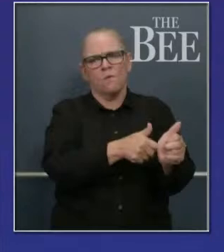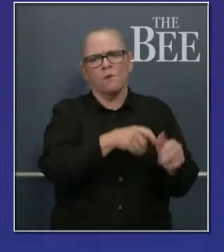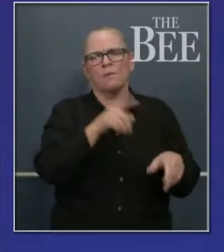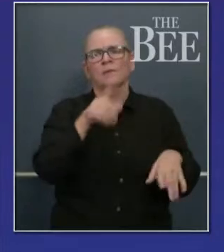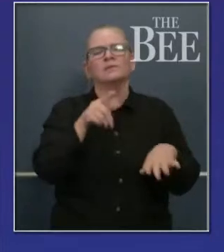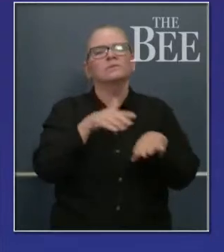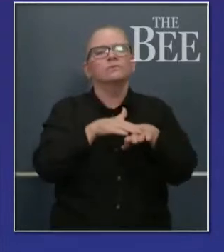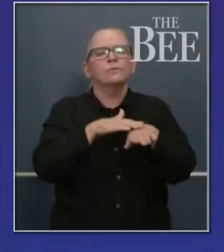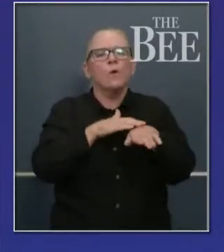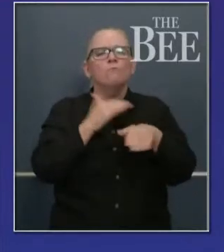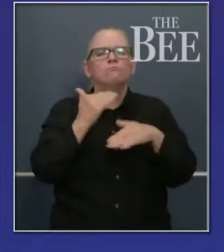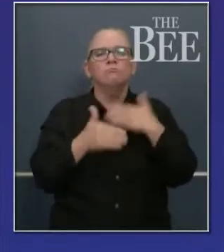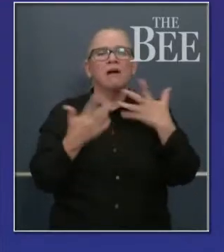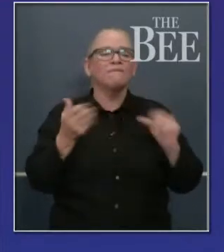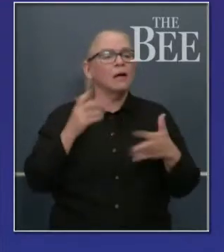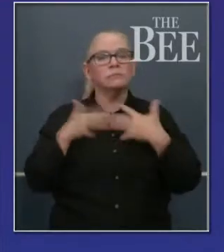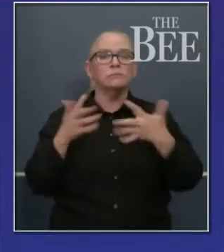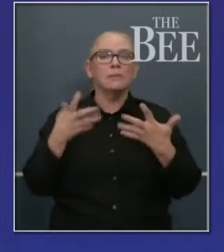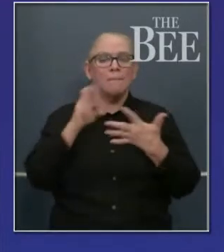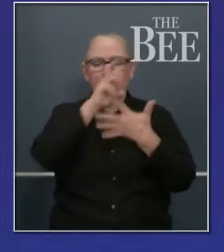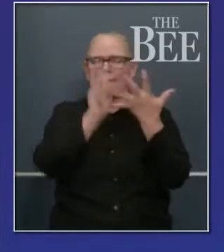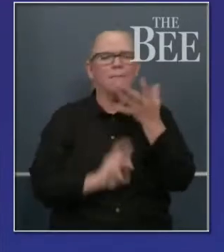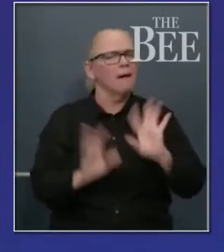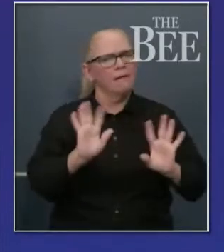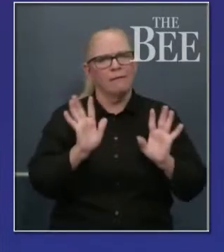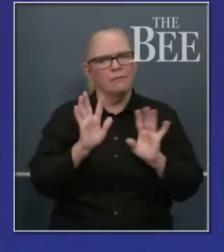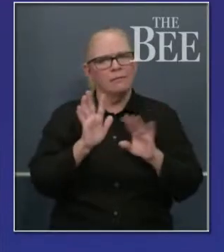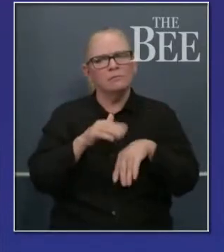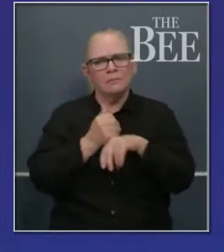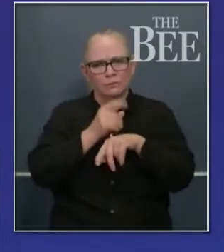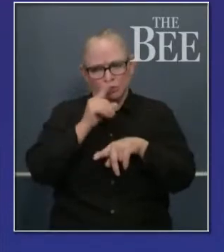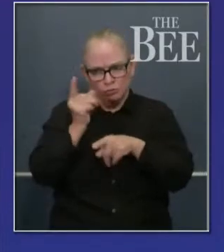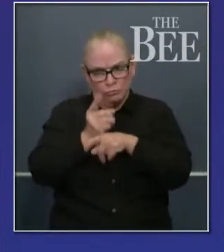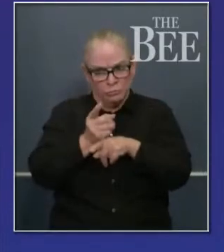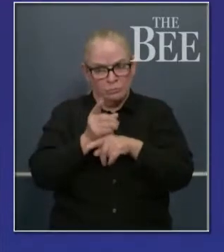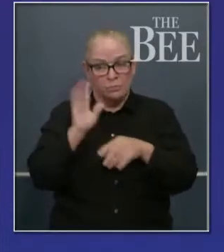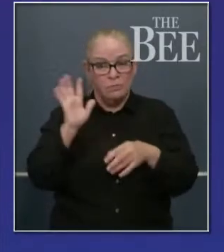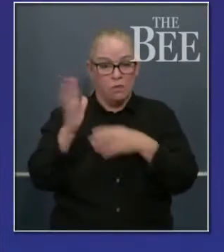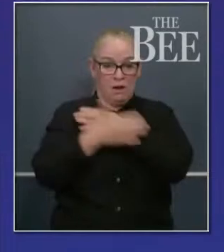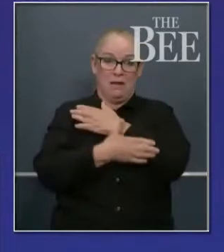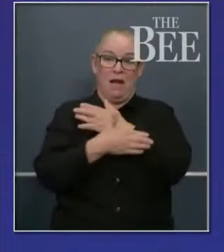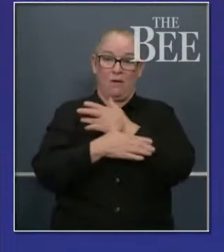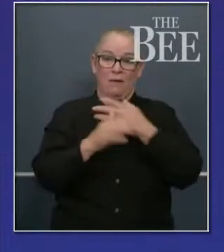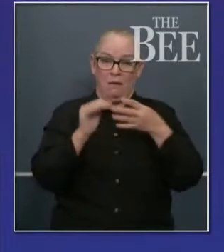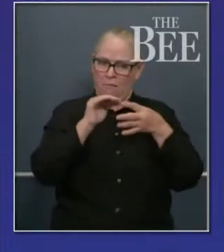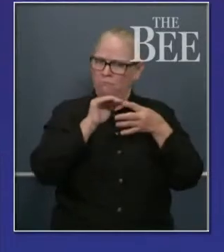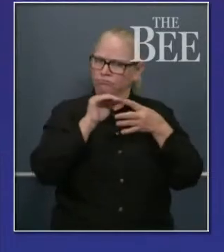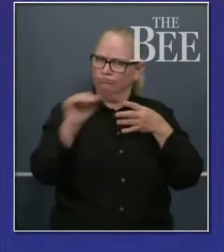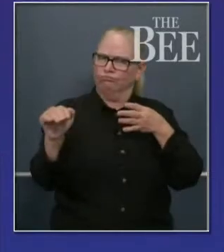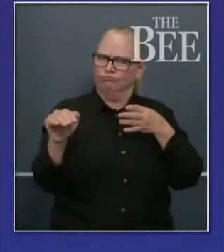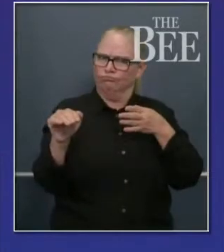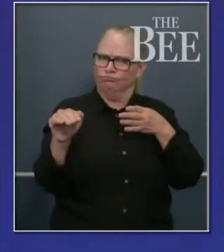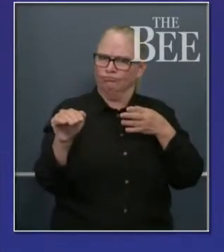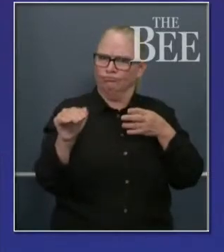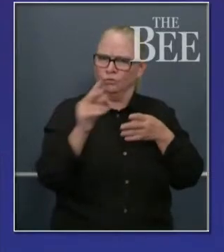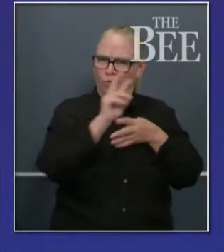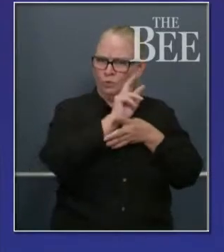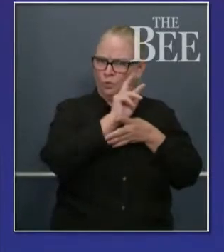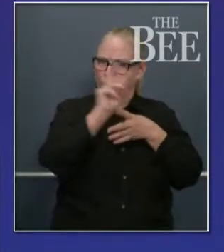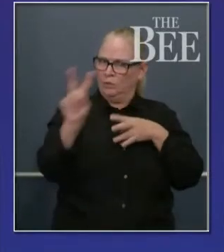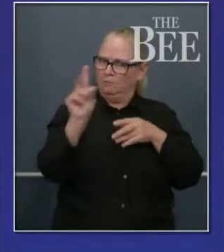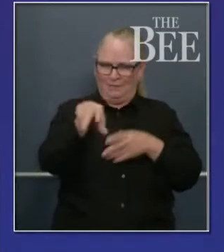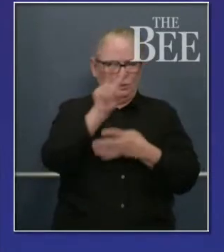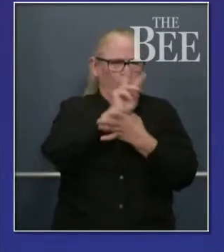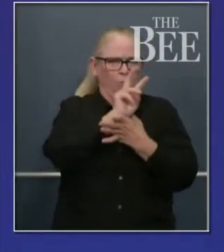at least 3 weeks, consistent data of the lower tier for at least 2 weeks, consecutive weeks before they